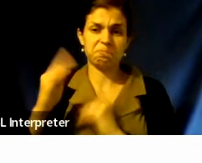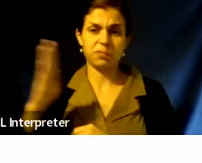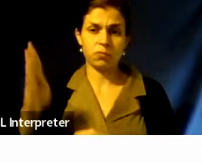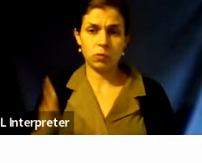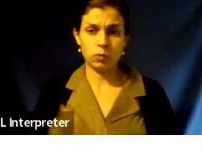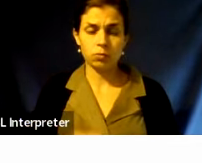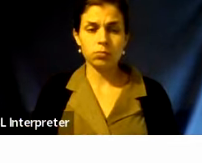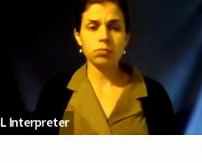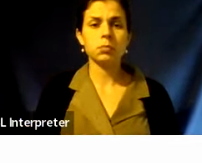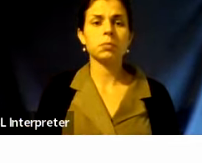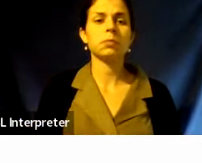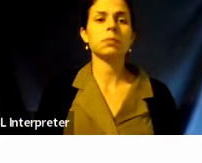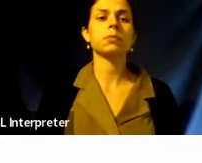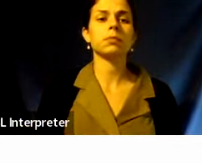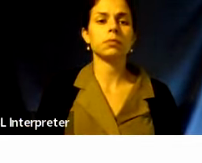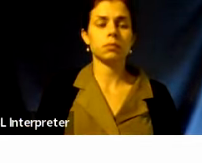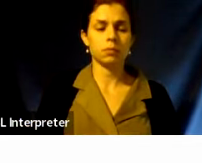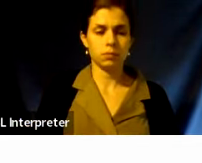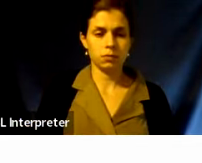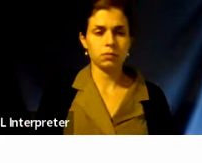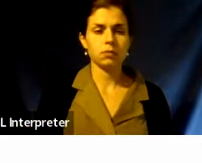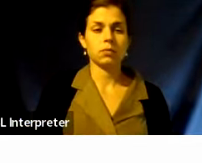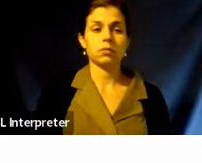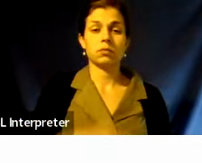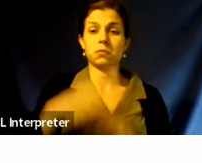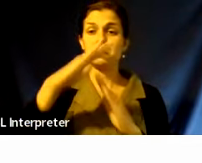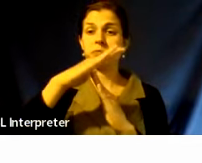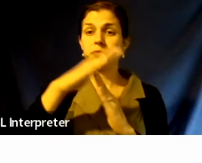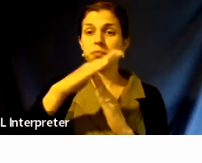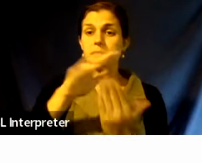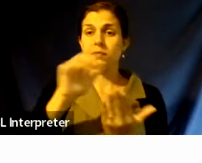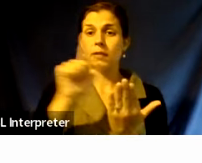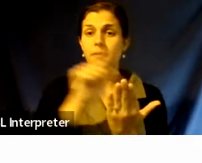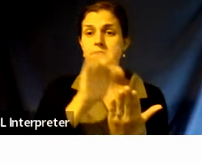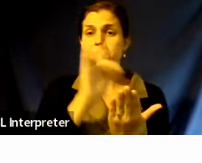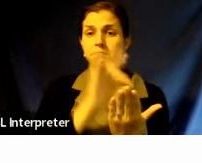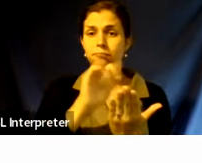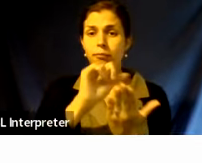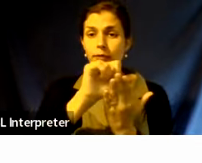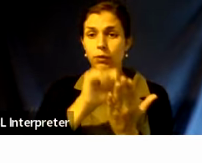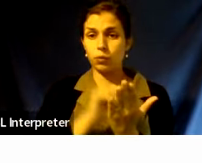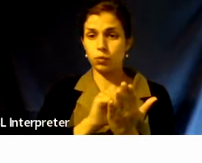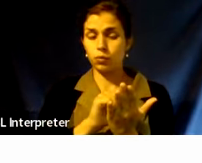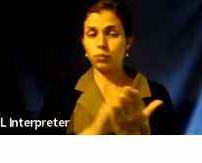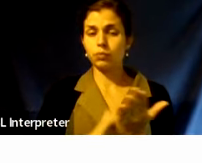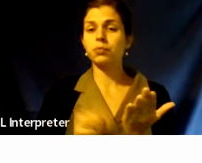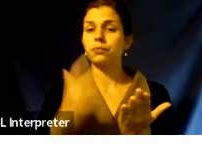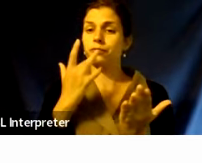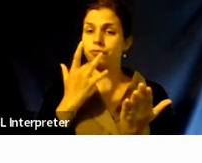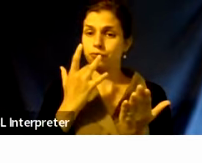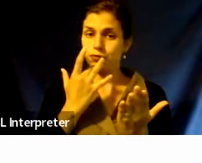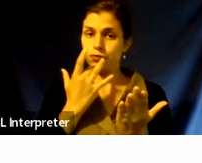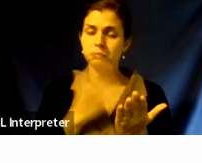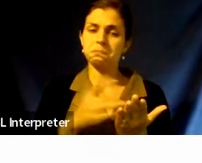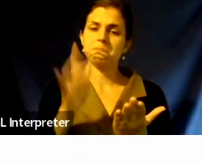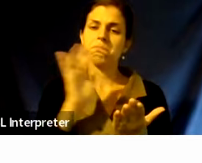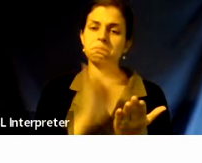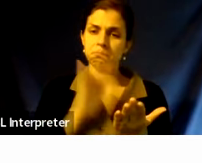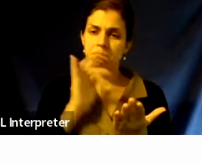left, tap Account, and then tap Preferences. From there,